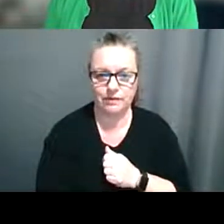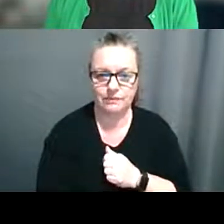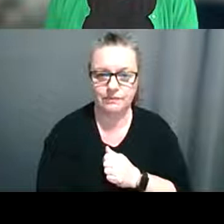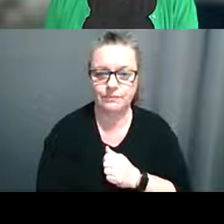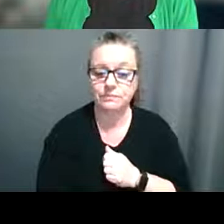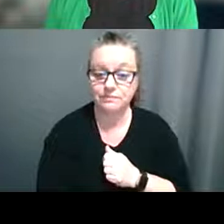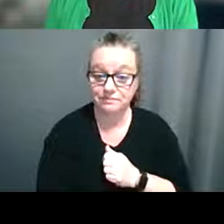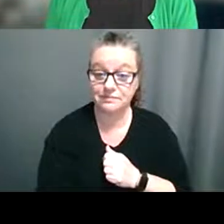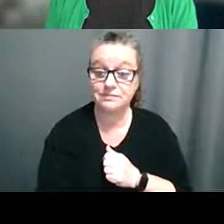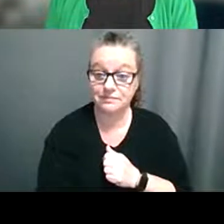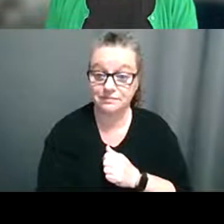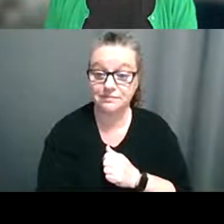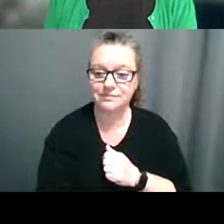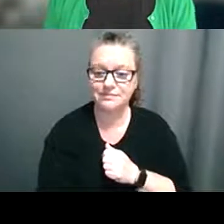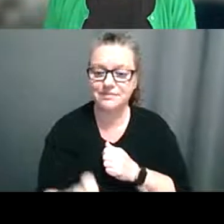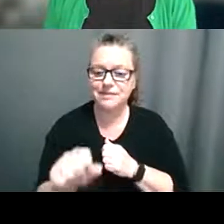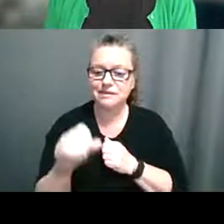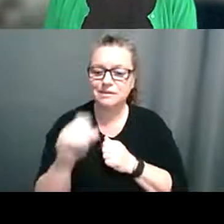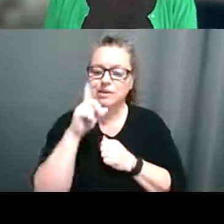All right, so it looks like we have,